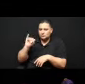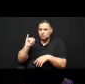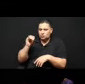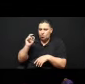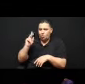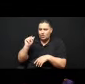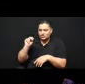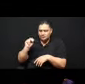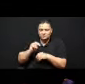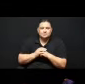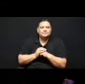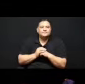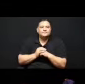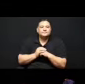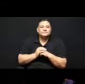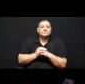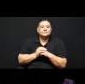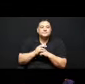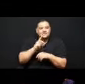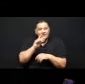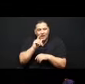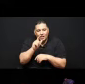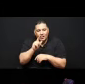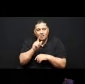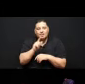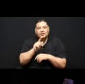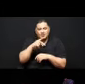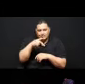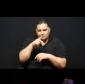Daniel Alicia Cry,